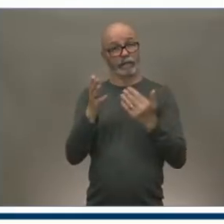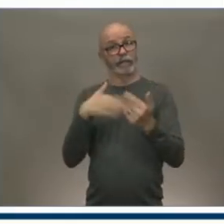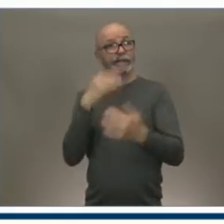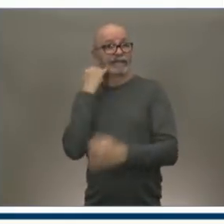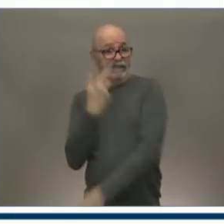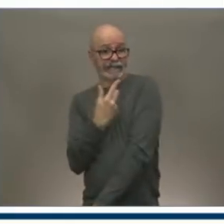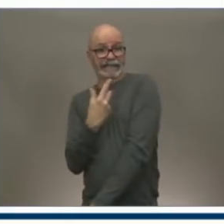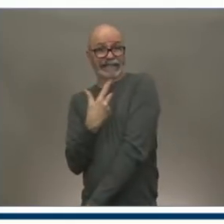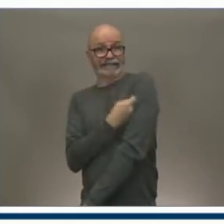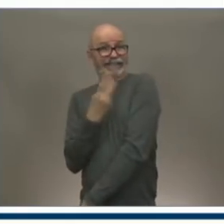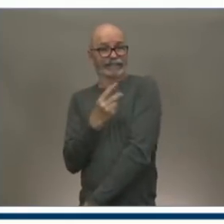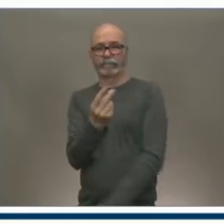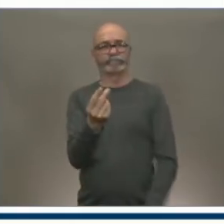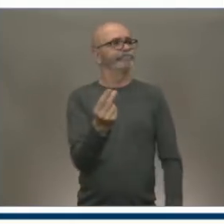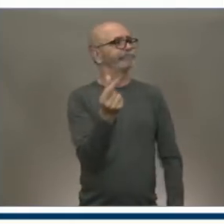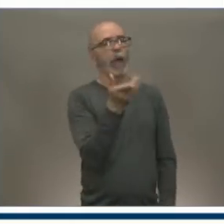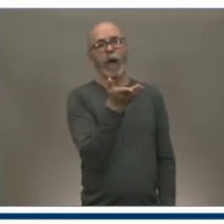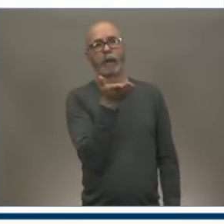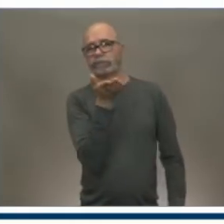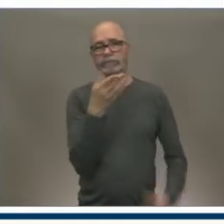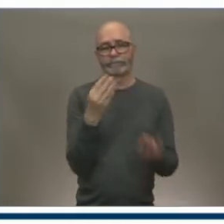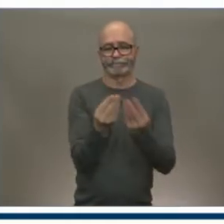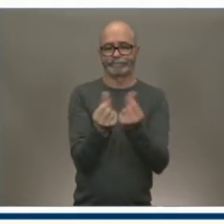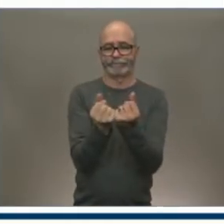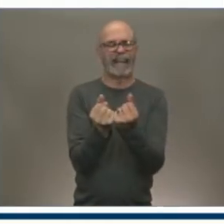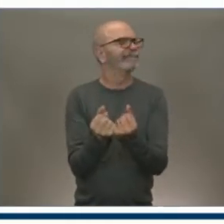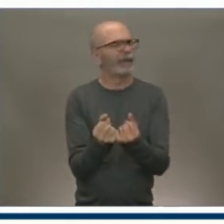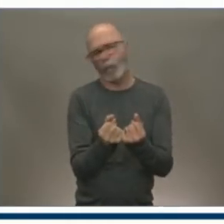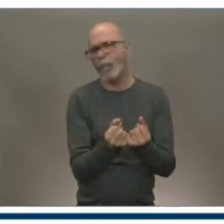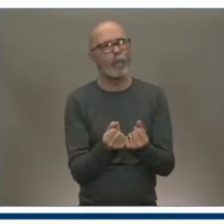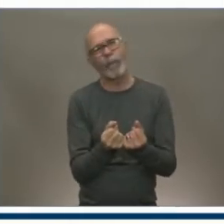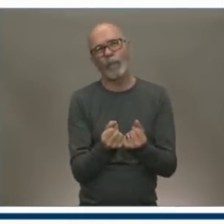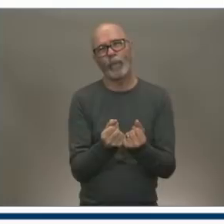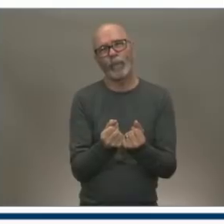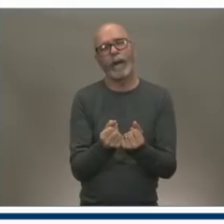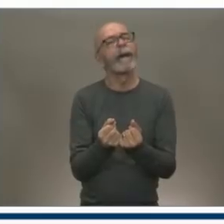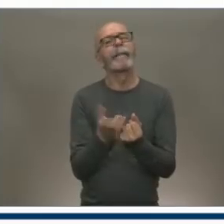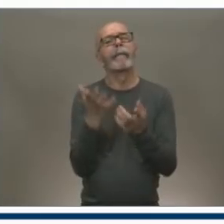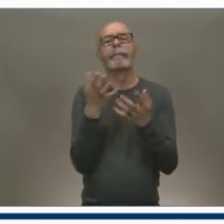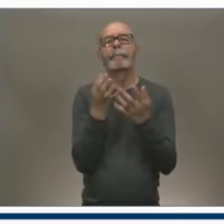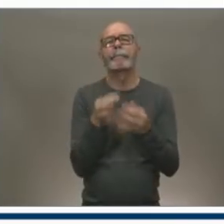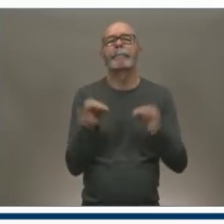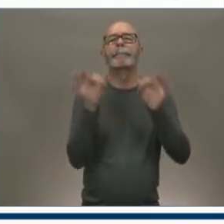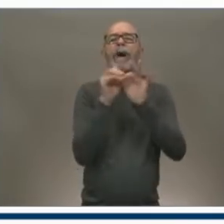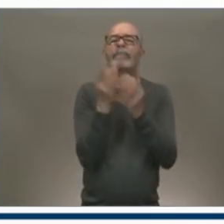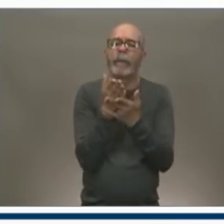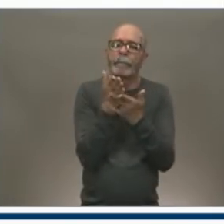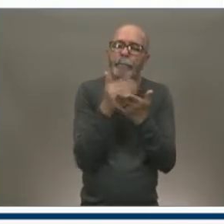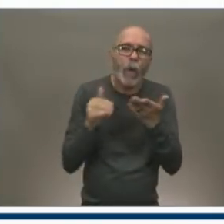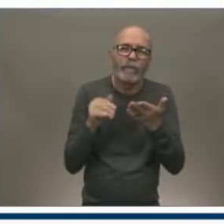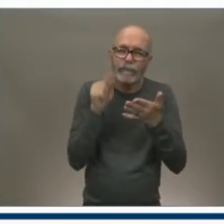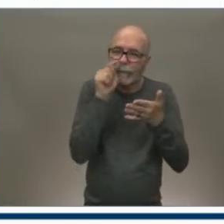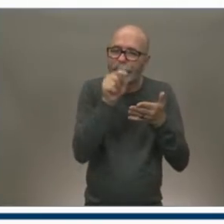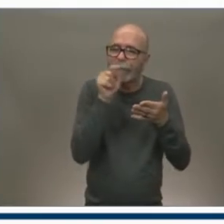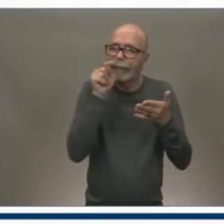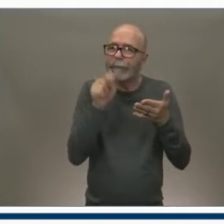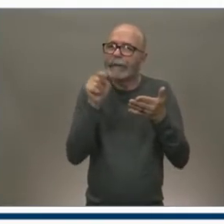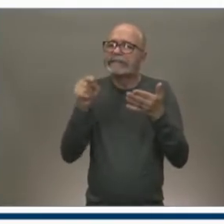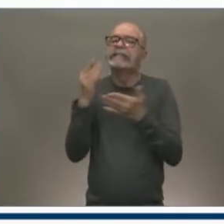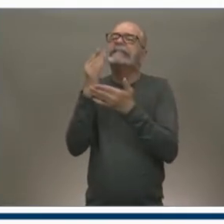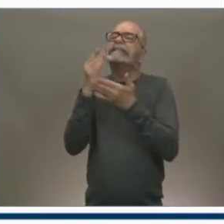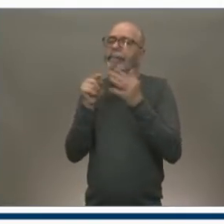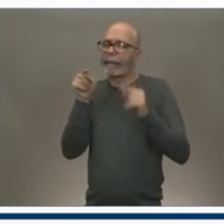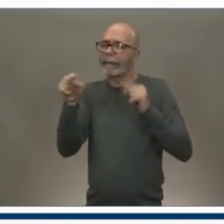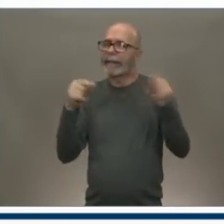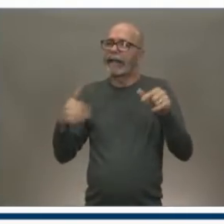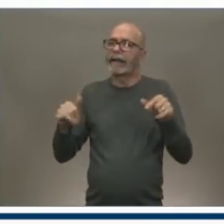They're not a panacea. They're another important part of our overall approach to COVID. But I think that the key message I'll come